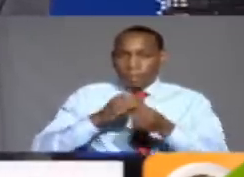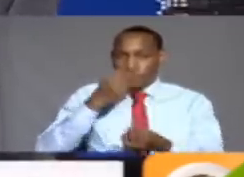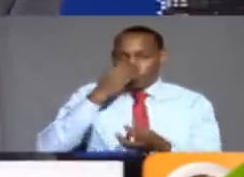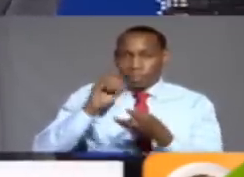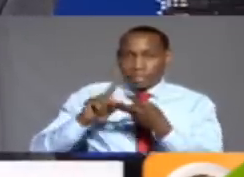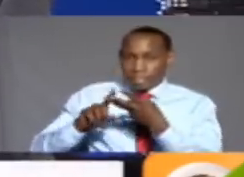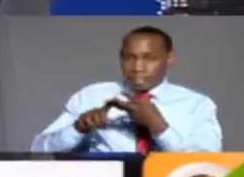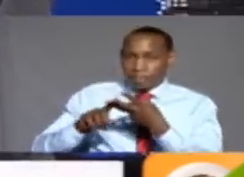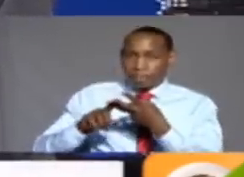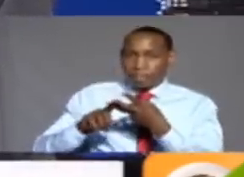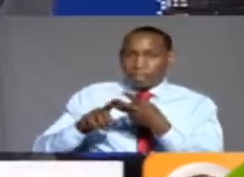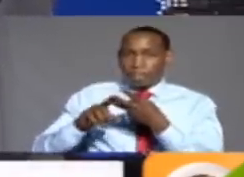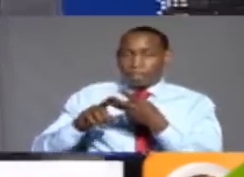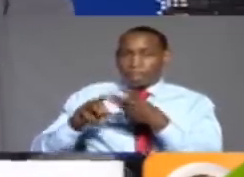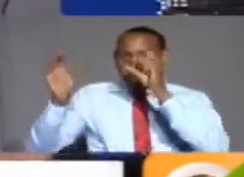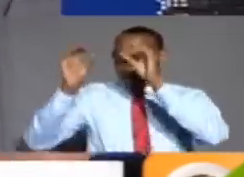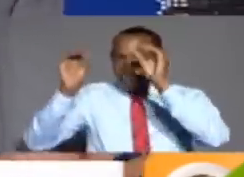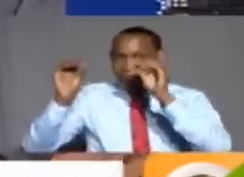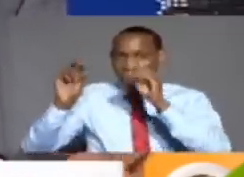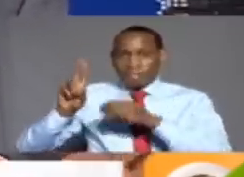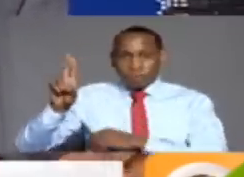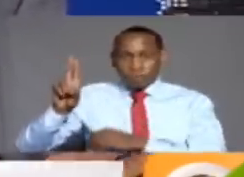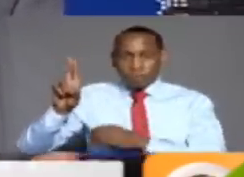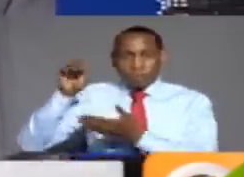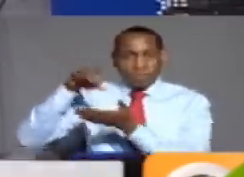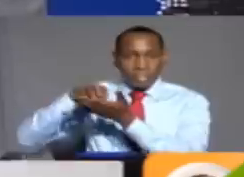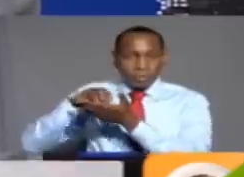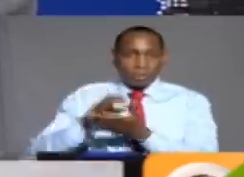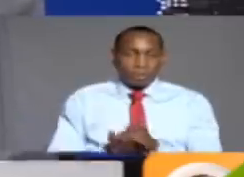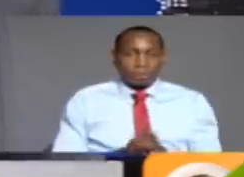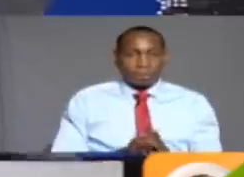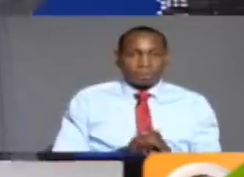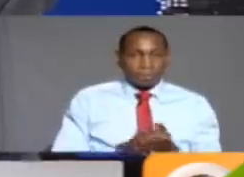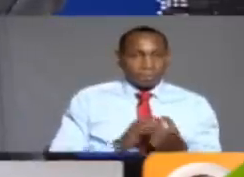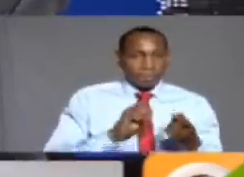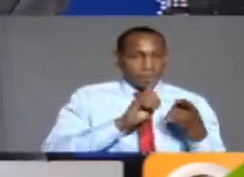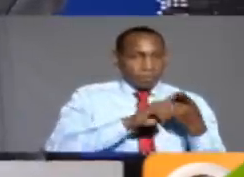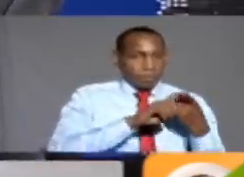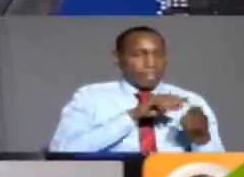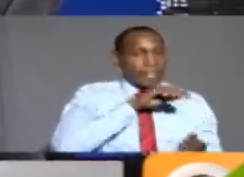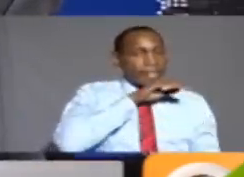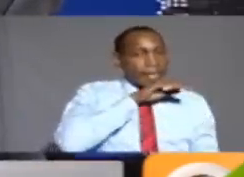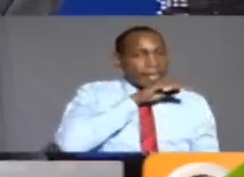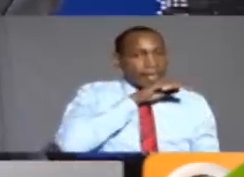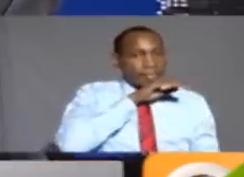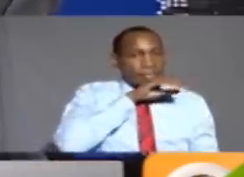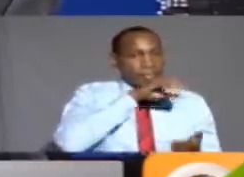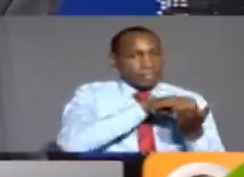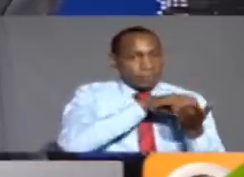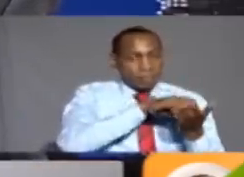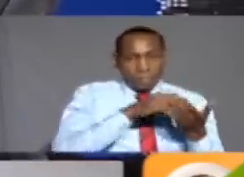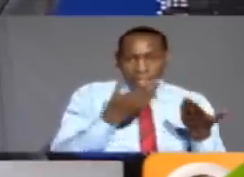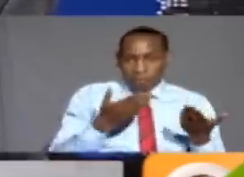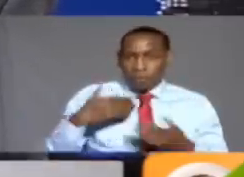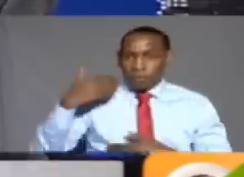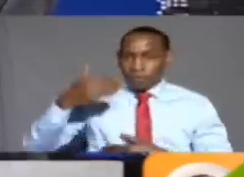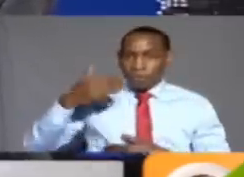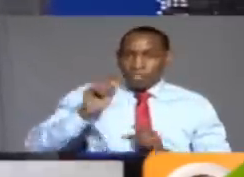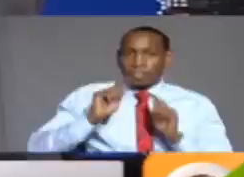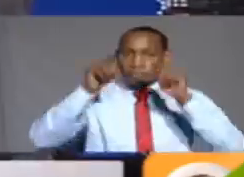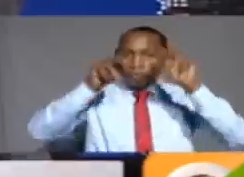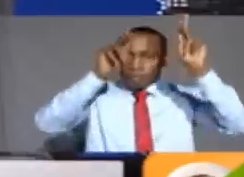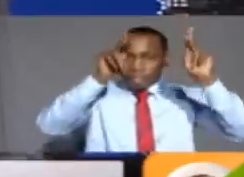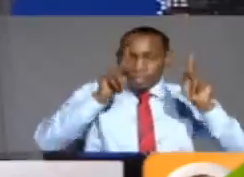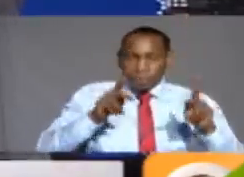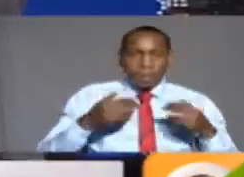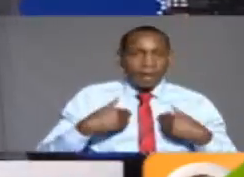the gospel according to President Kenyatta. And I'll go through these three gospels. The Raila gospel, and I'm saying this because, you know, I frequently visit Kisumu and